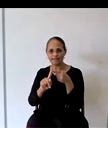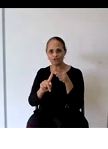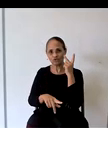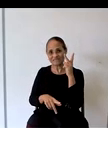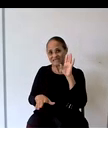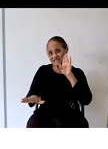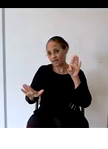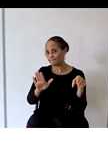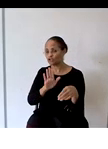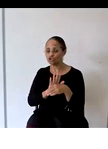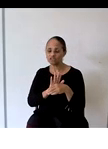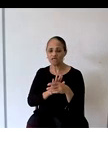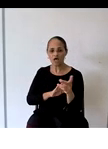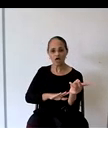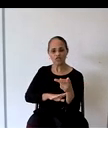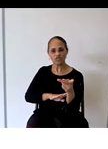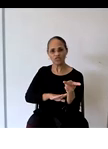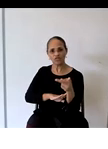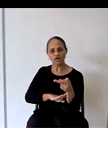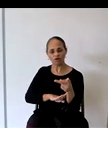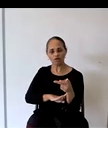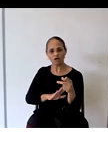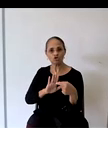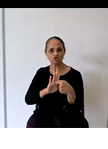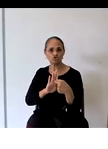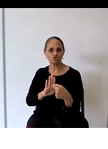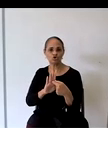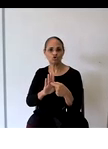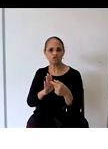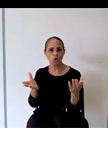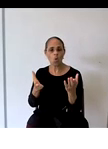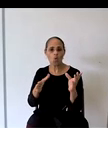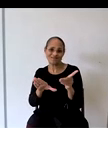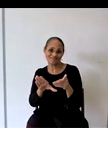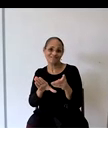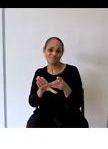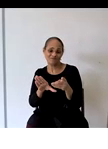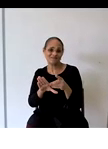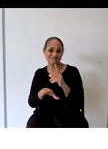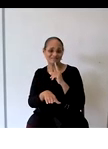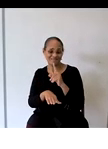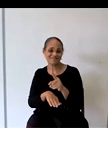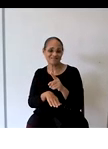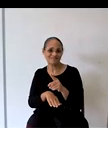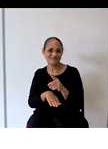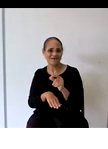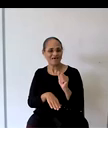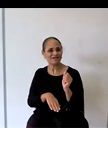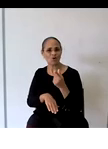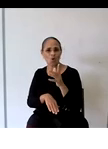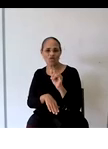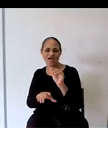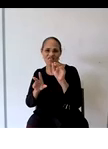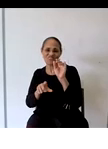they're there to show what a disability is, and it's all that that person